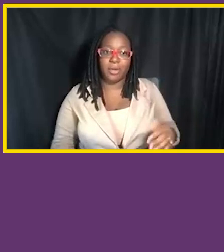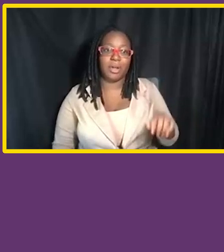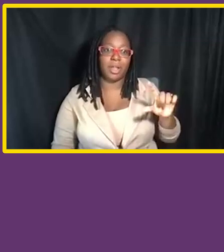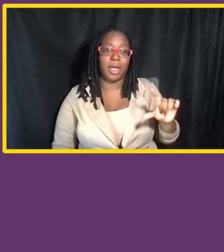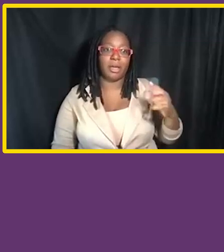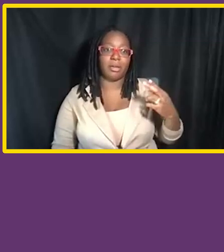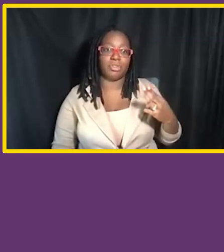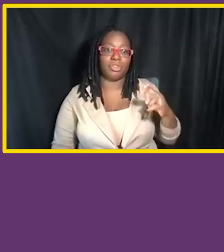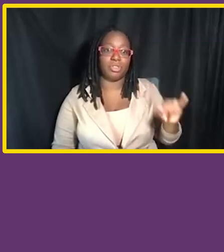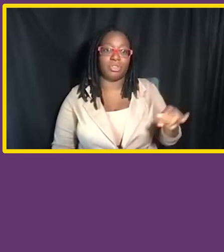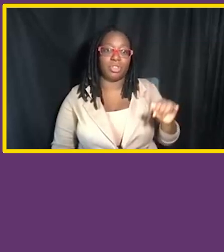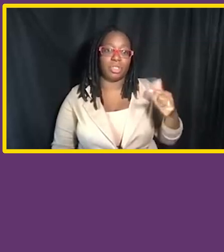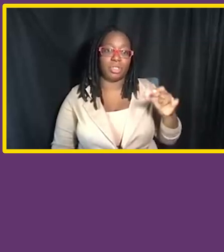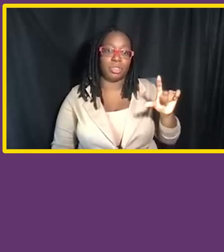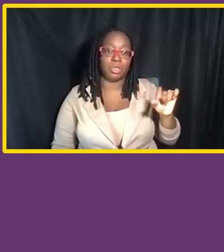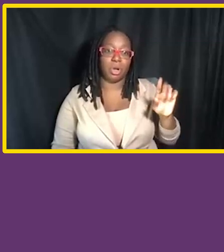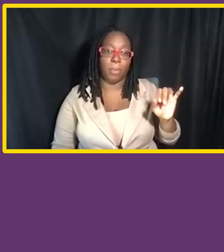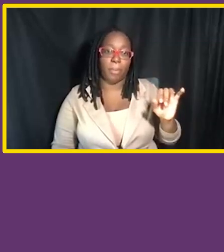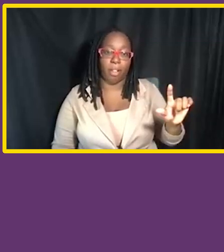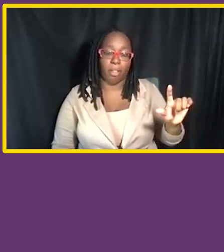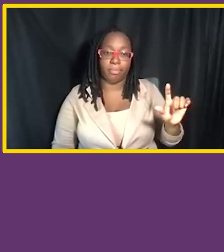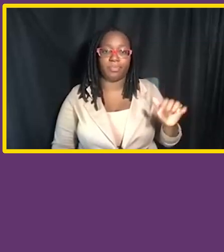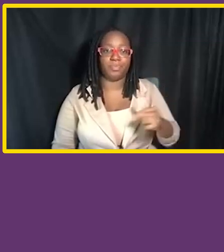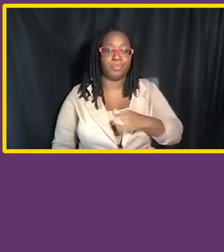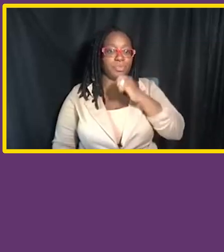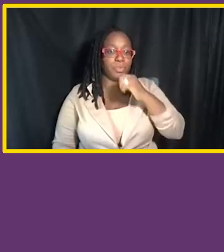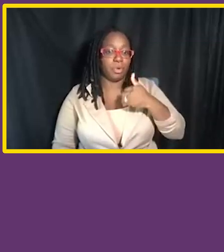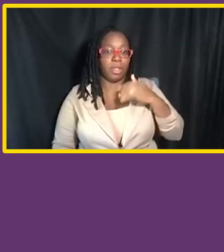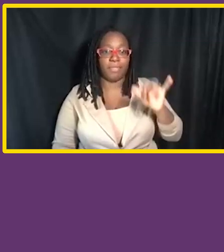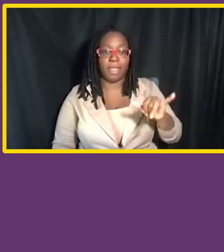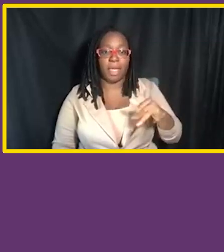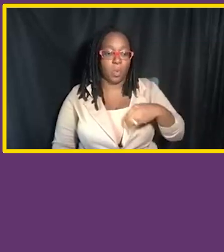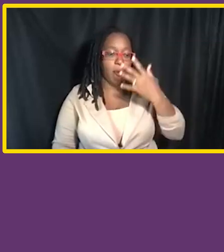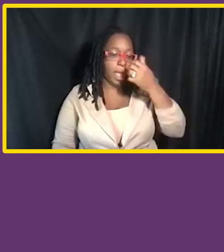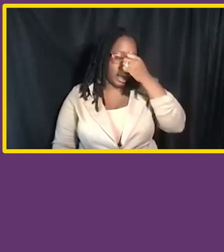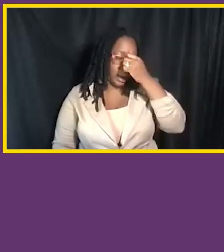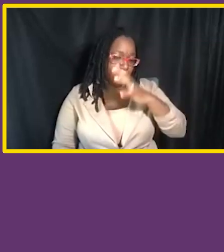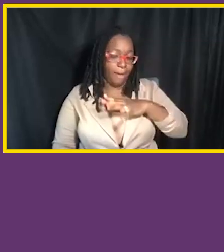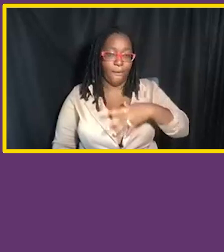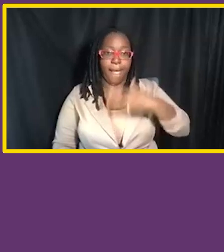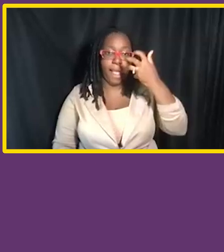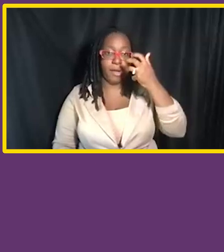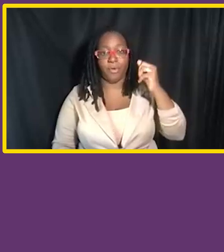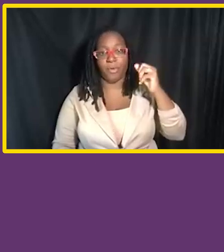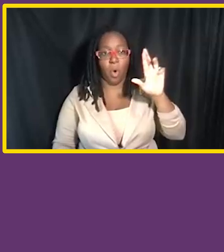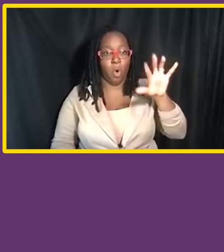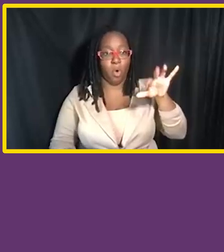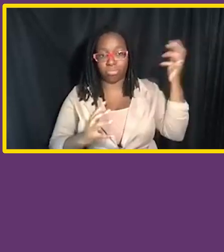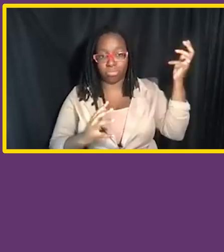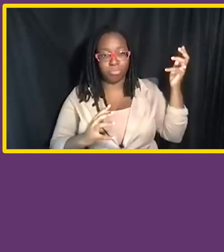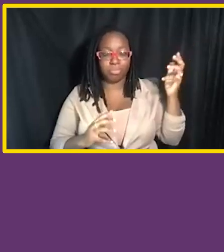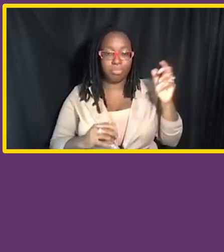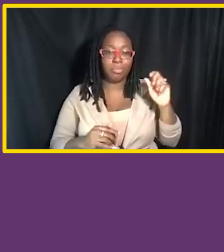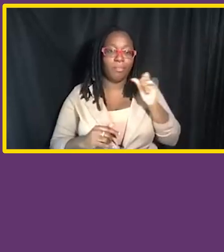do not suffer that sort of white male anger and irrationality. And